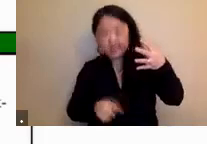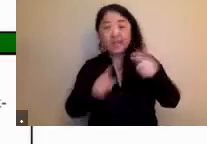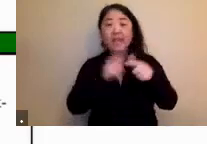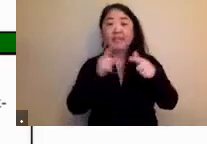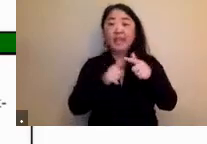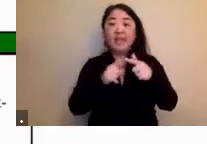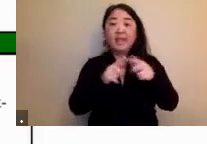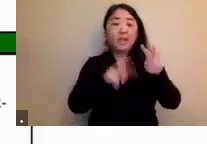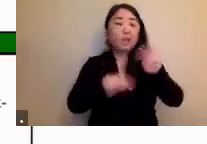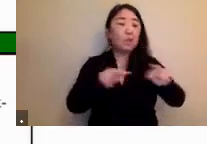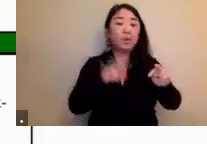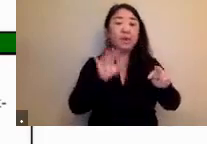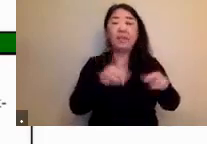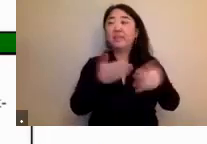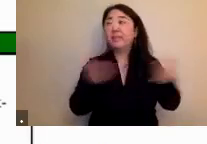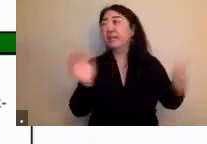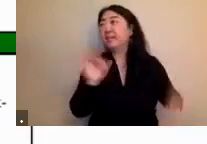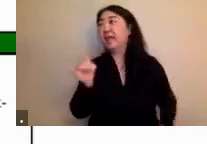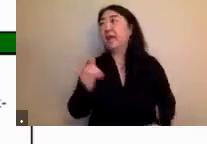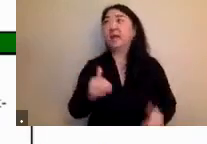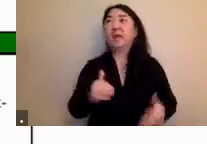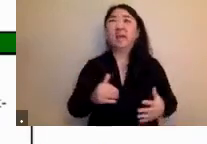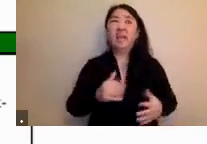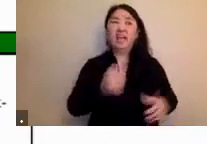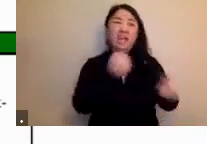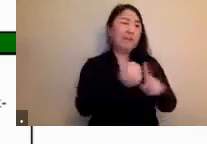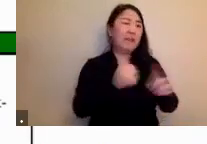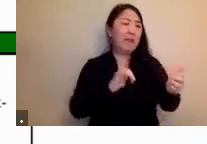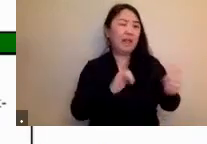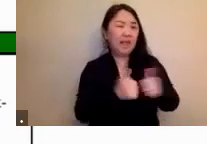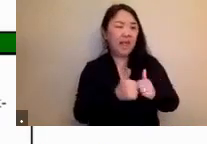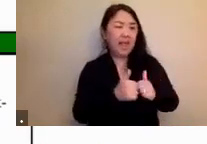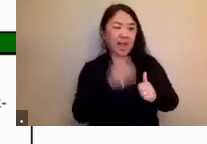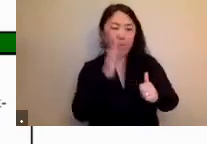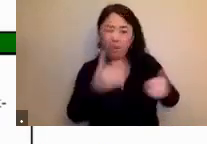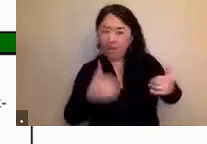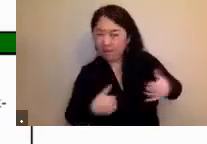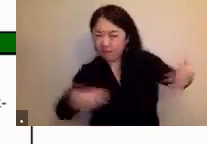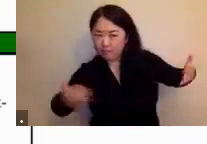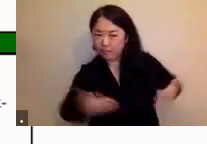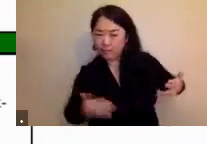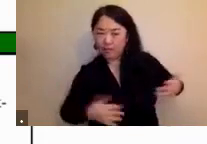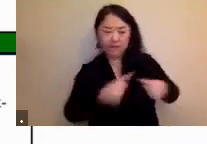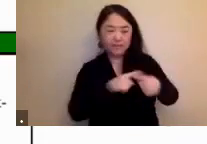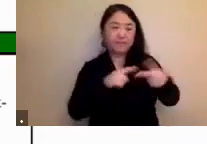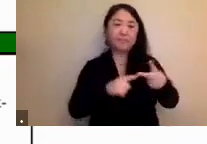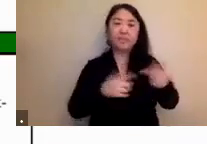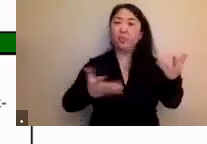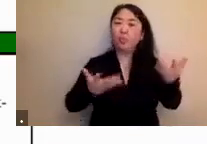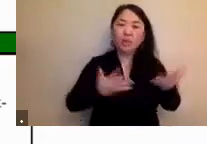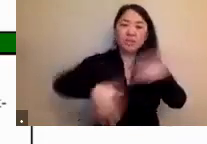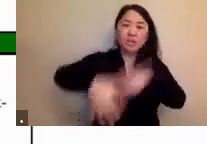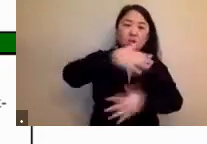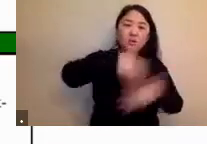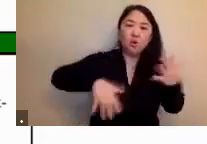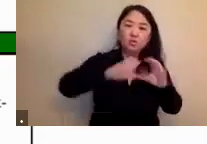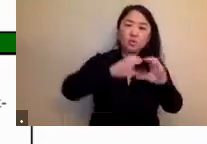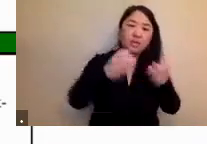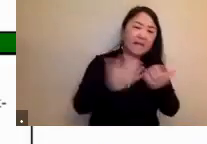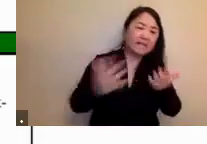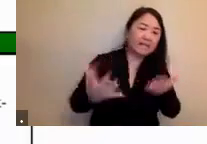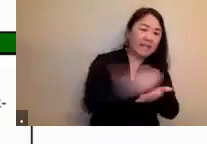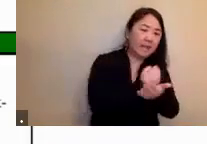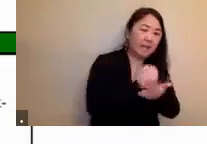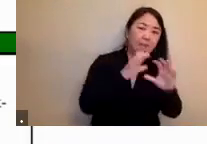such as what type of impacts would it have? What is the social class, the income class of the communities that